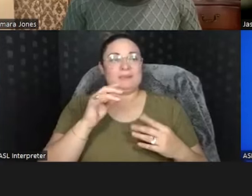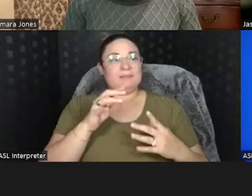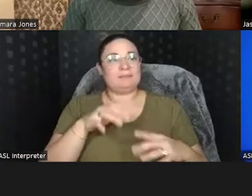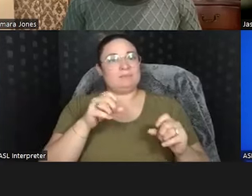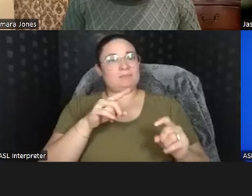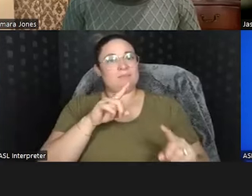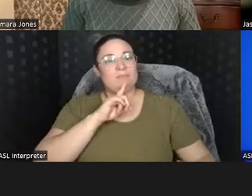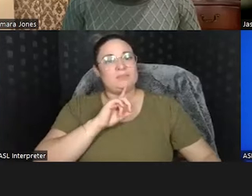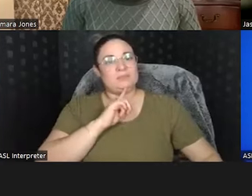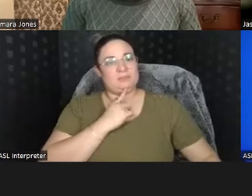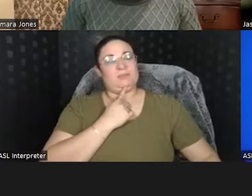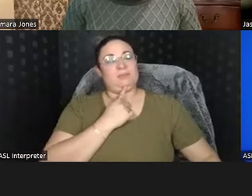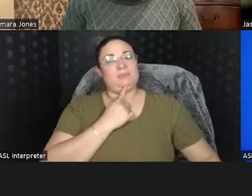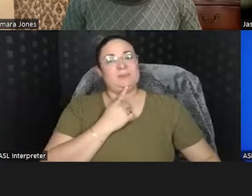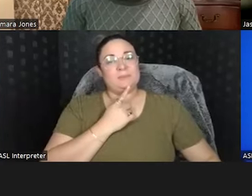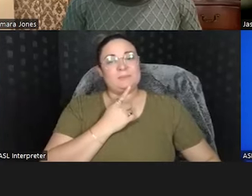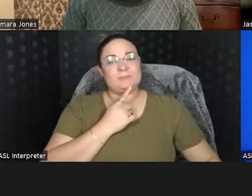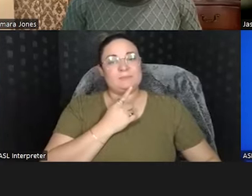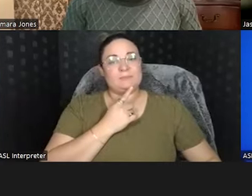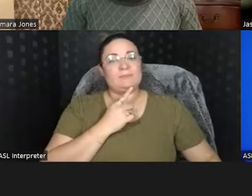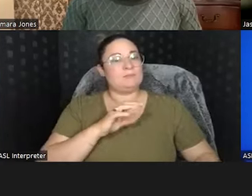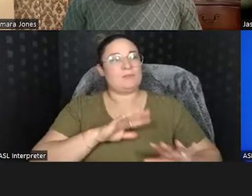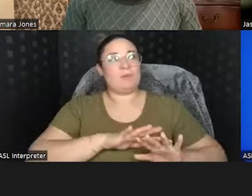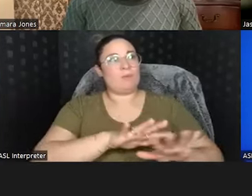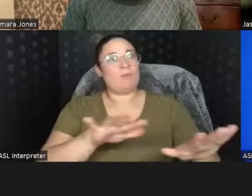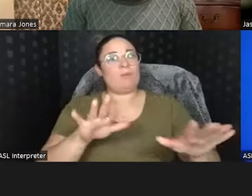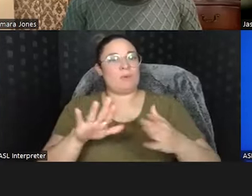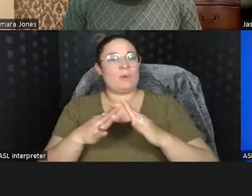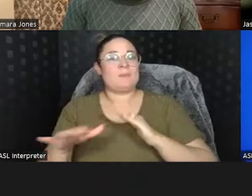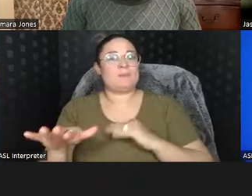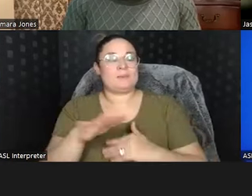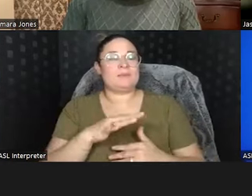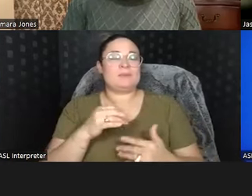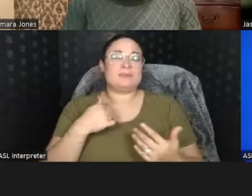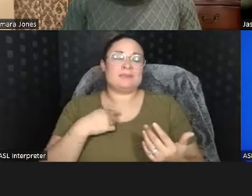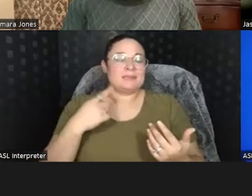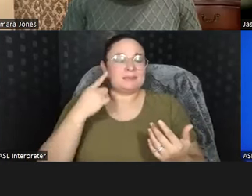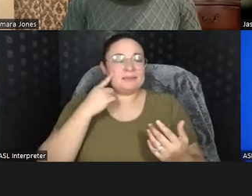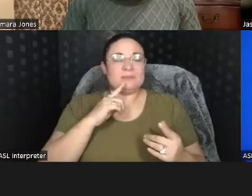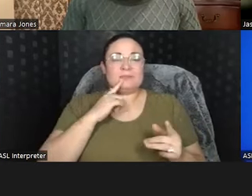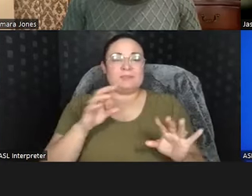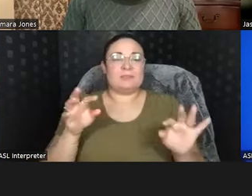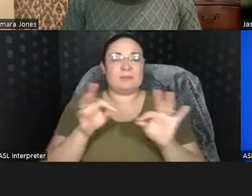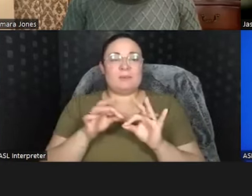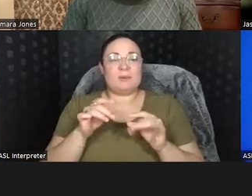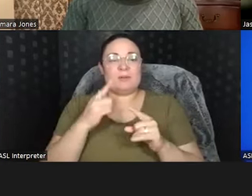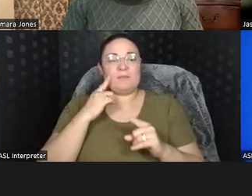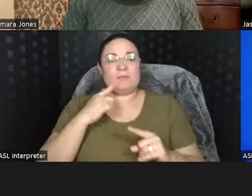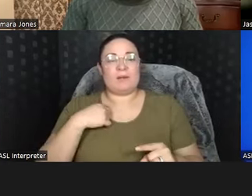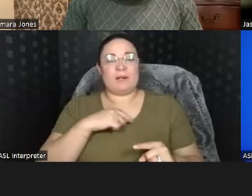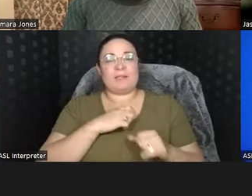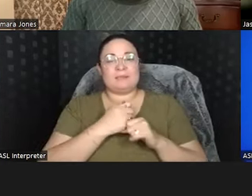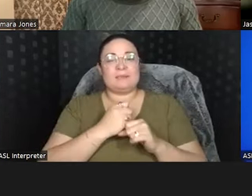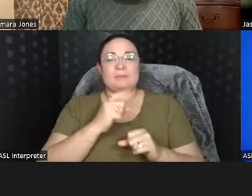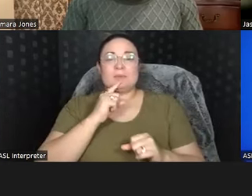seriously, as it is across all communities. So again, I think that it's just important for us to make sure that